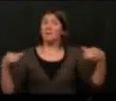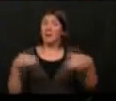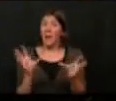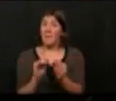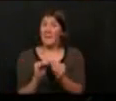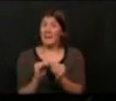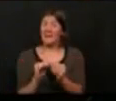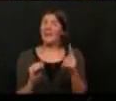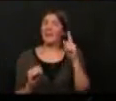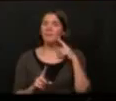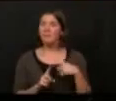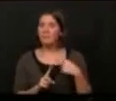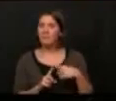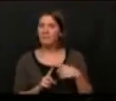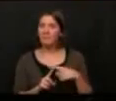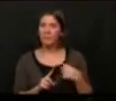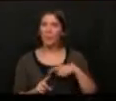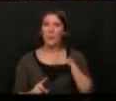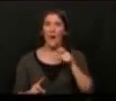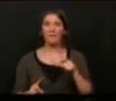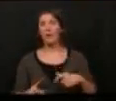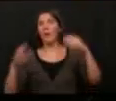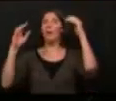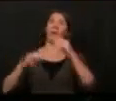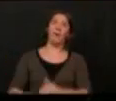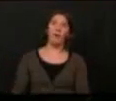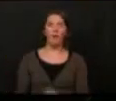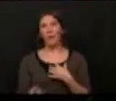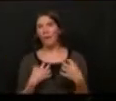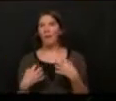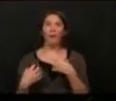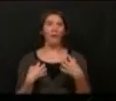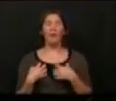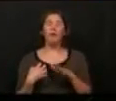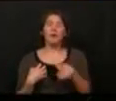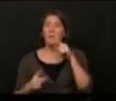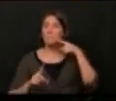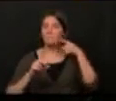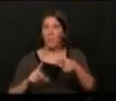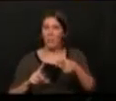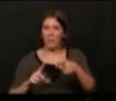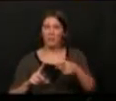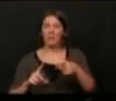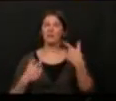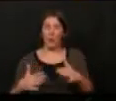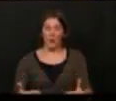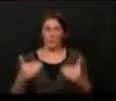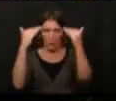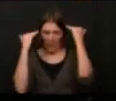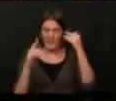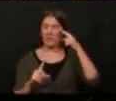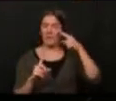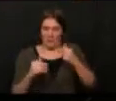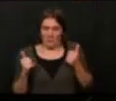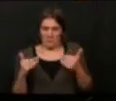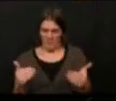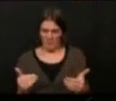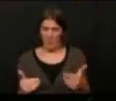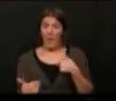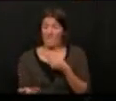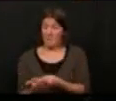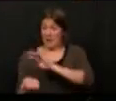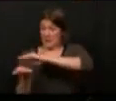I don't think it has to be, I don't think we need to make it more difficult than it is. There's a set amount of money we have, and there are things that have to